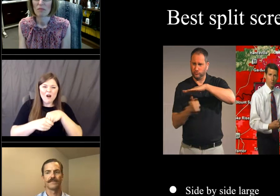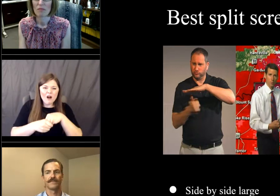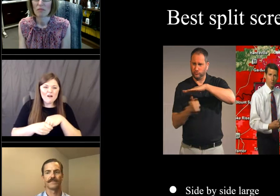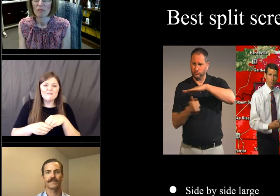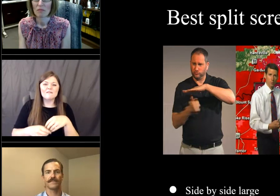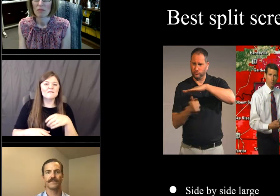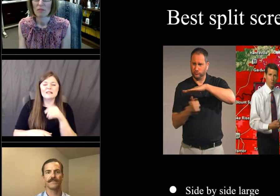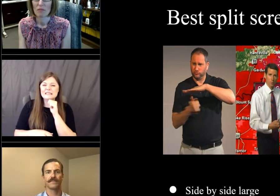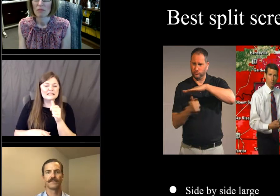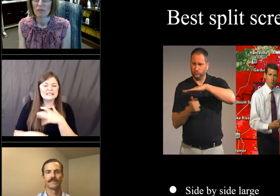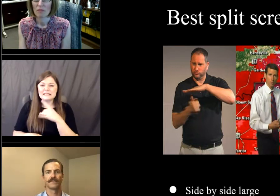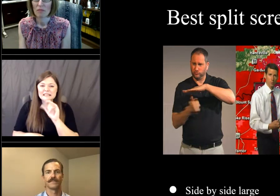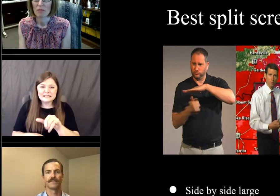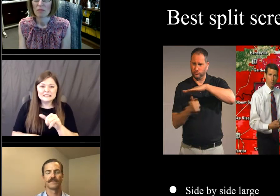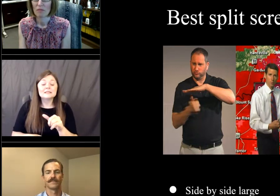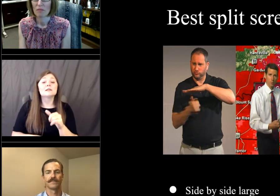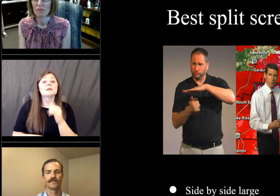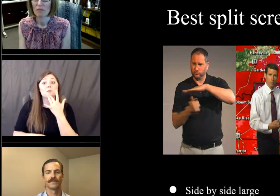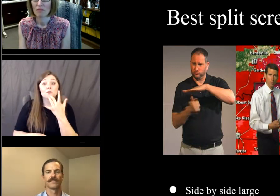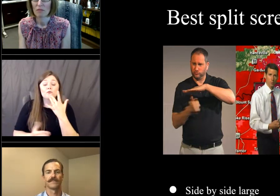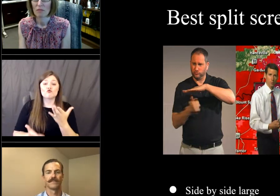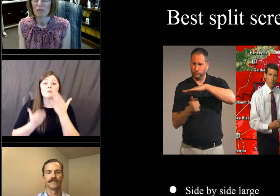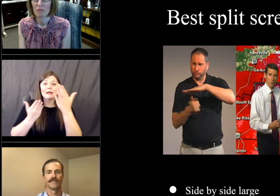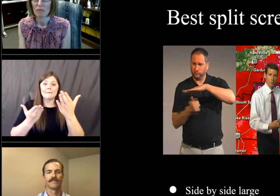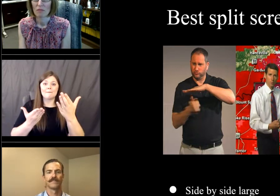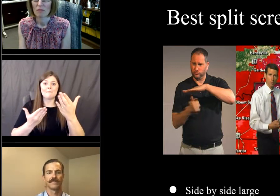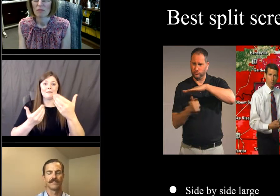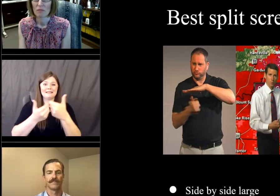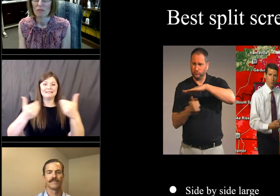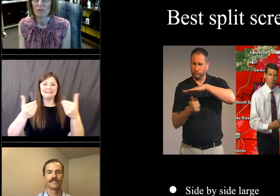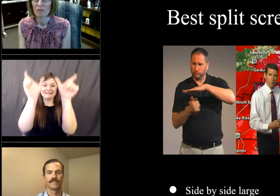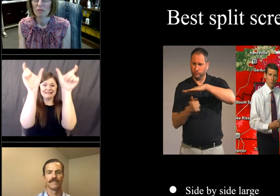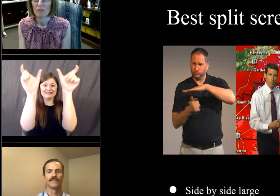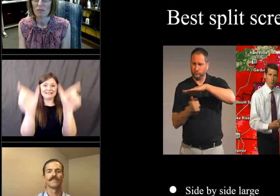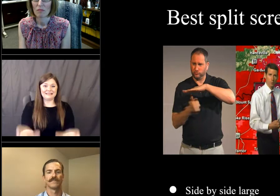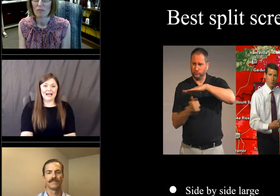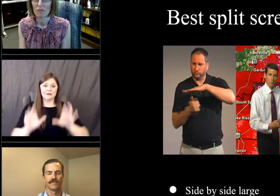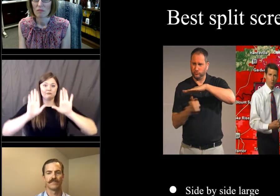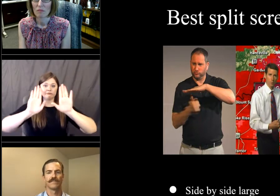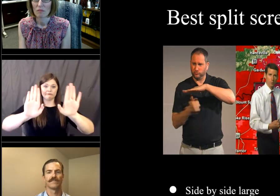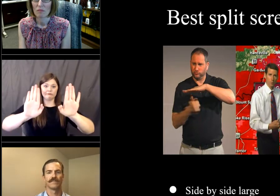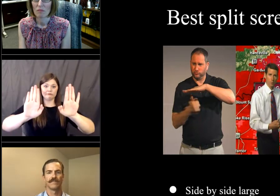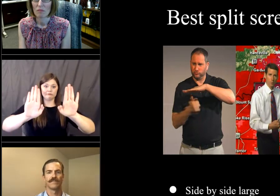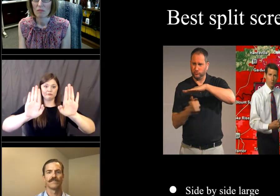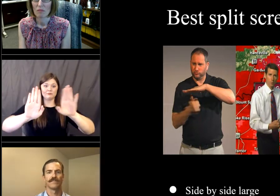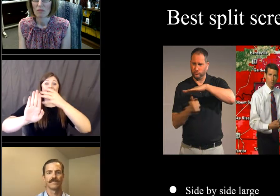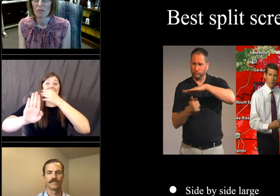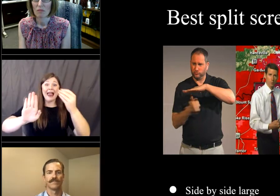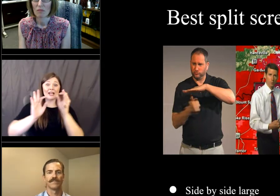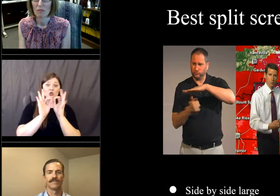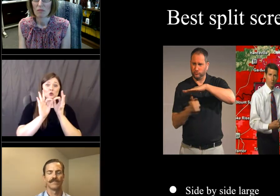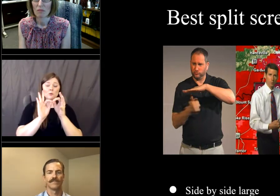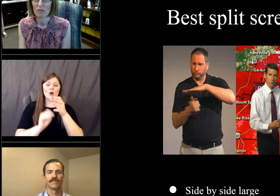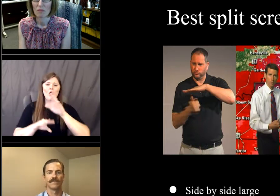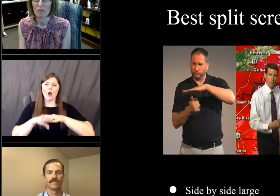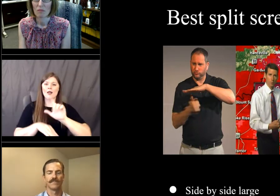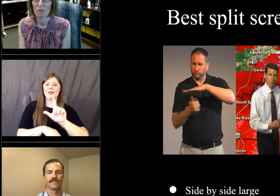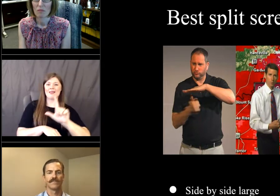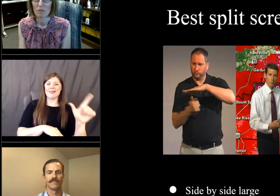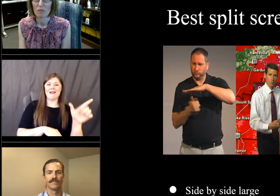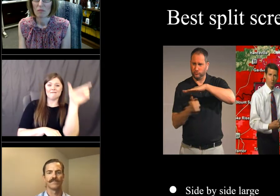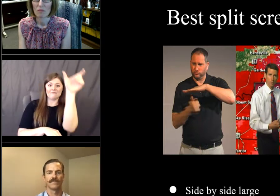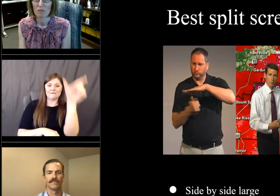recommended the side-by-side version, as large as possible, and the interpreter needs to be on the left-hand side of the screen.